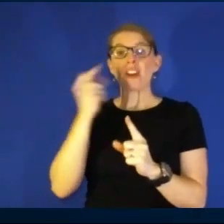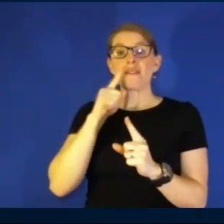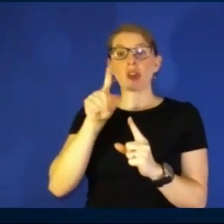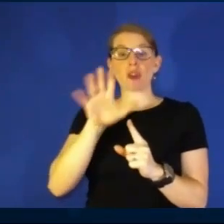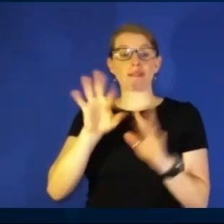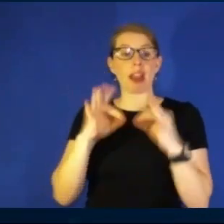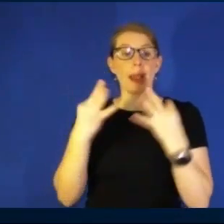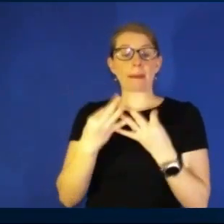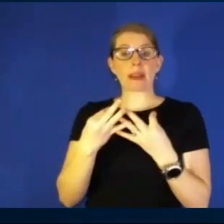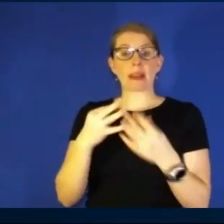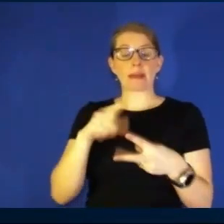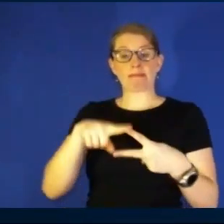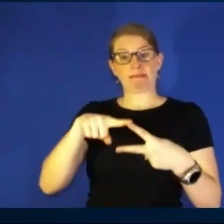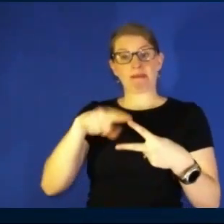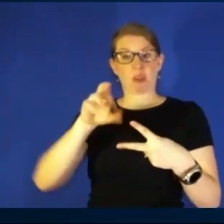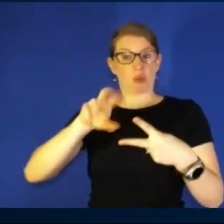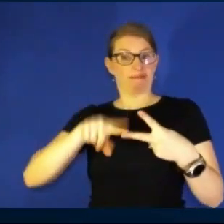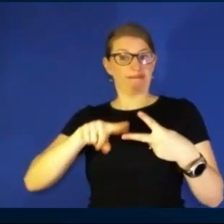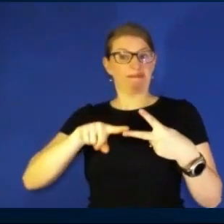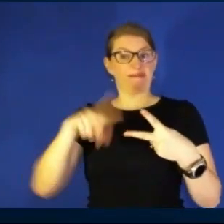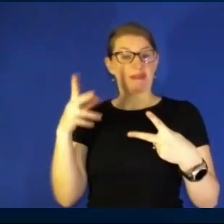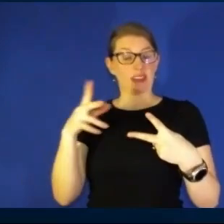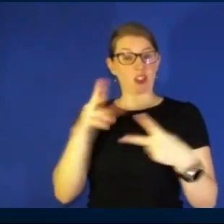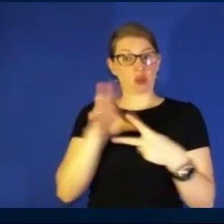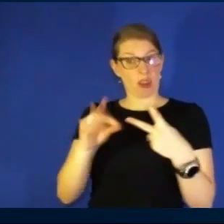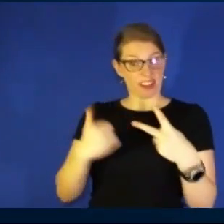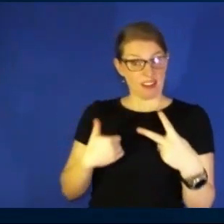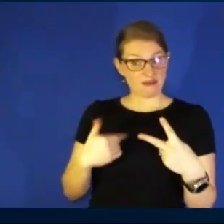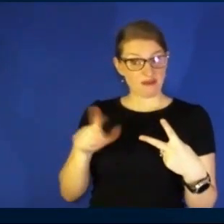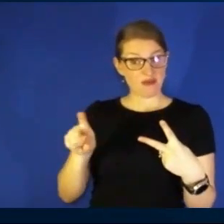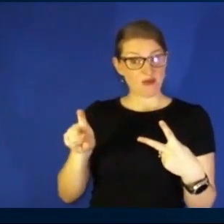hospice? Do you have a choice? Well, you know,